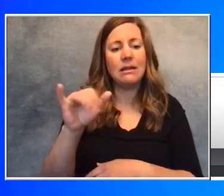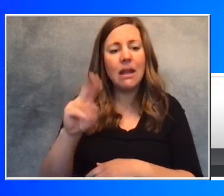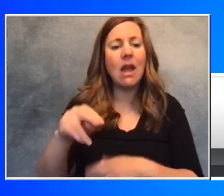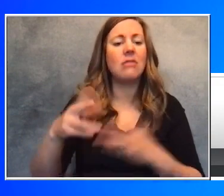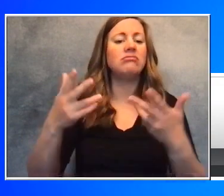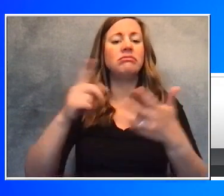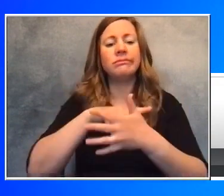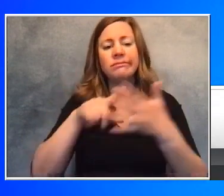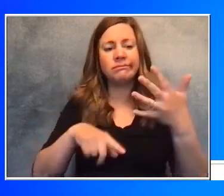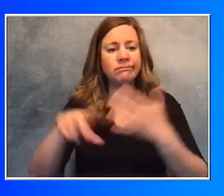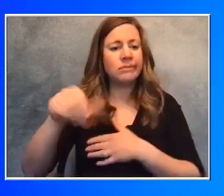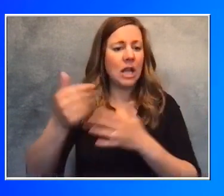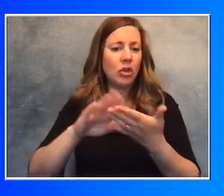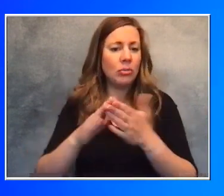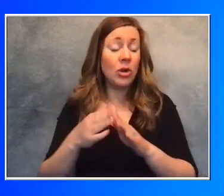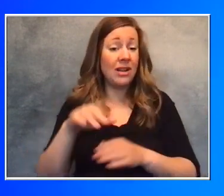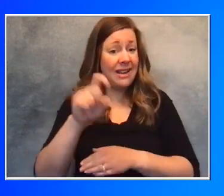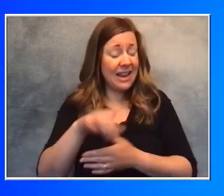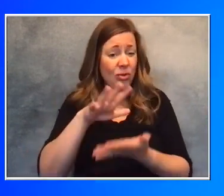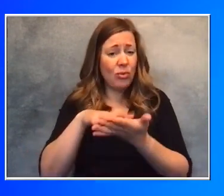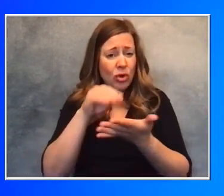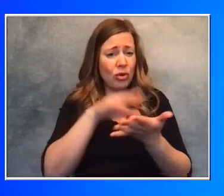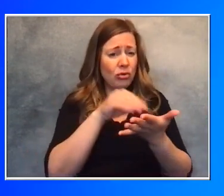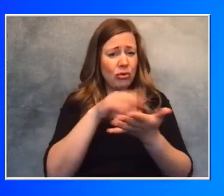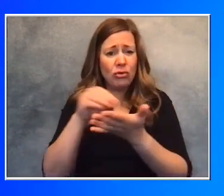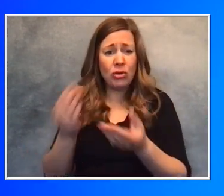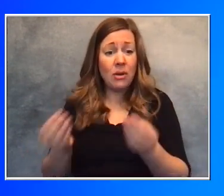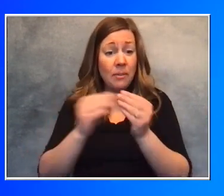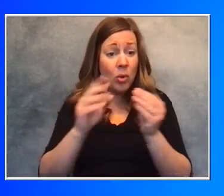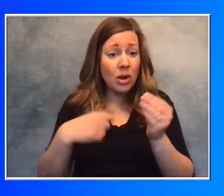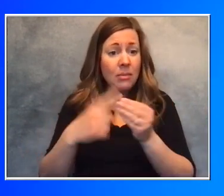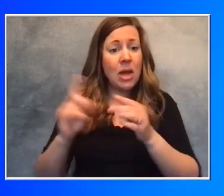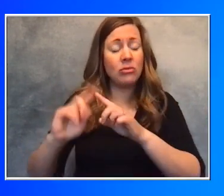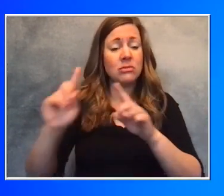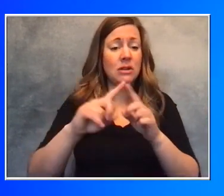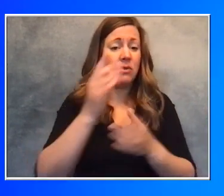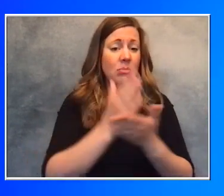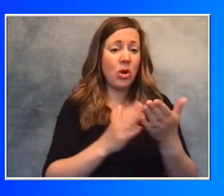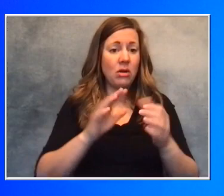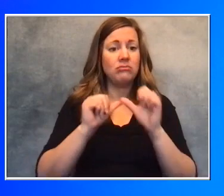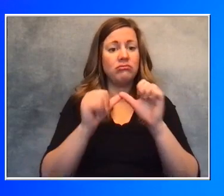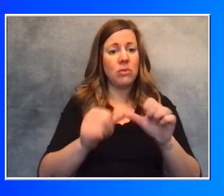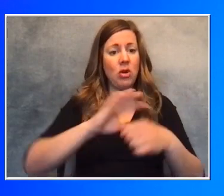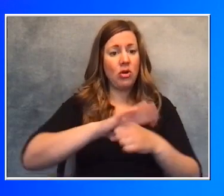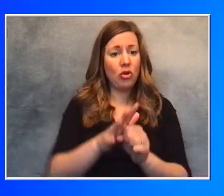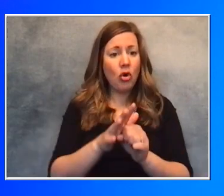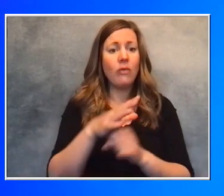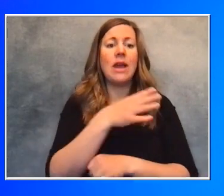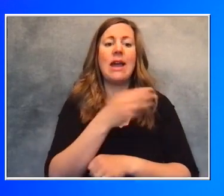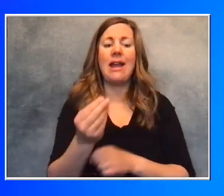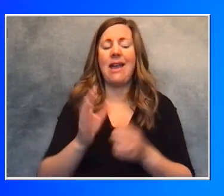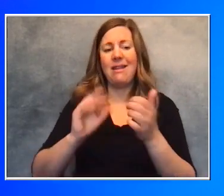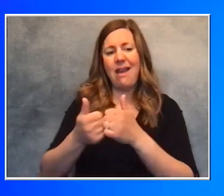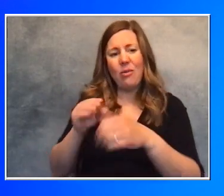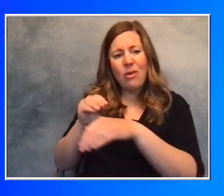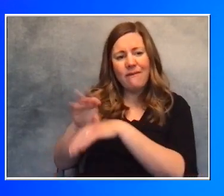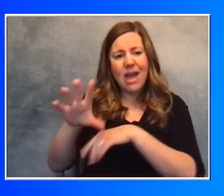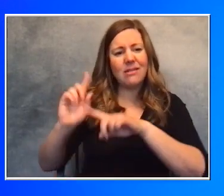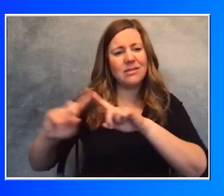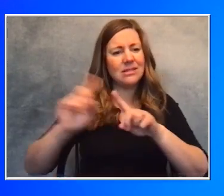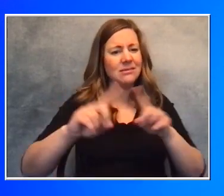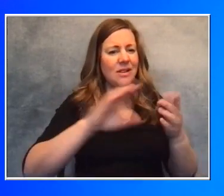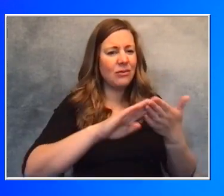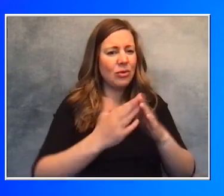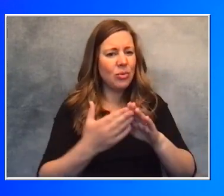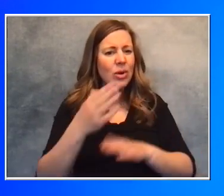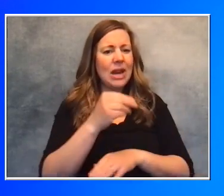need to learn more about all those different aspects of long COVID, those epidemiological issues, as well as